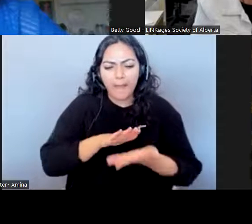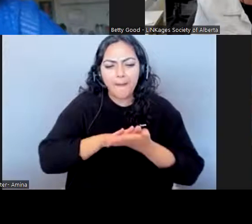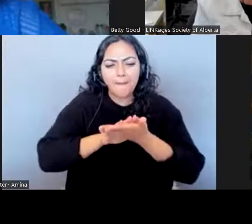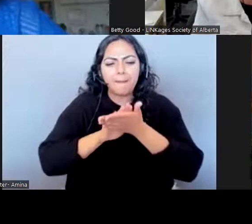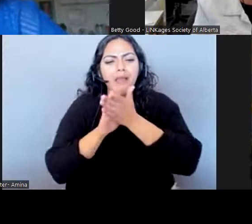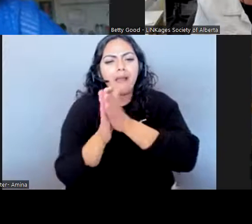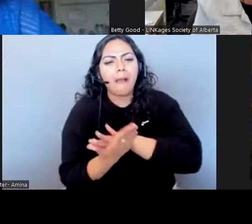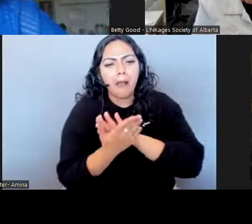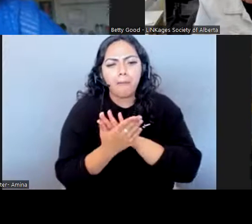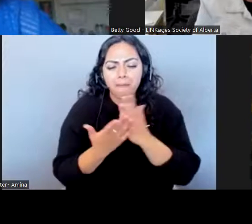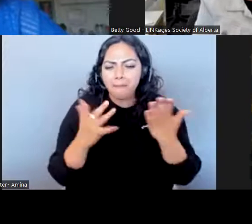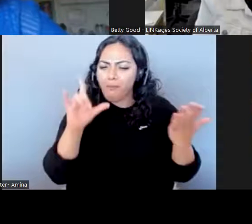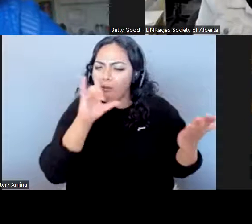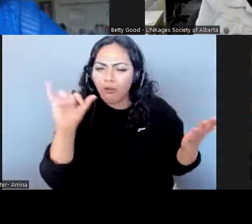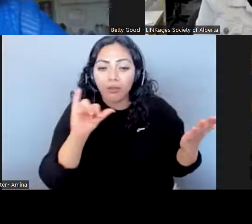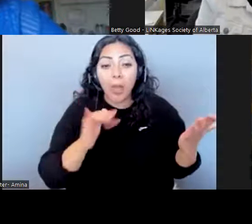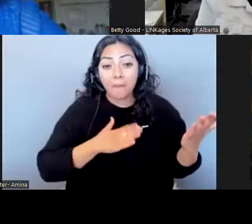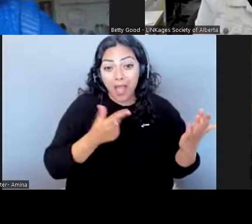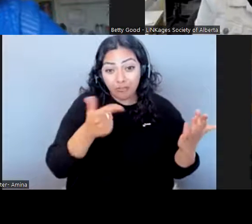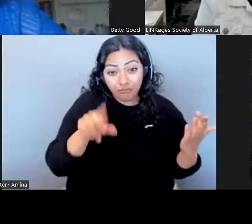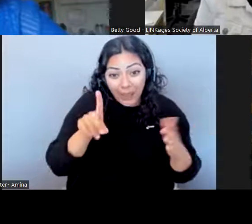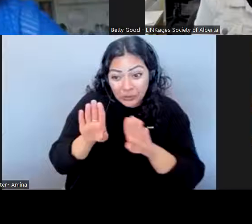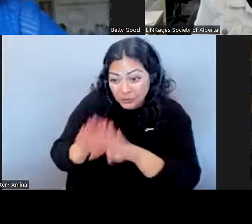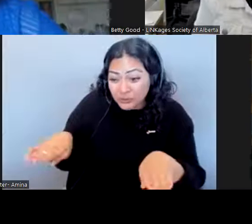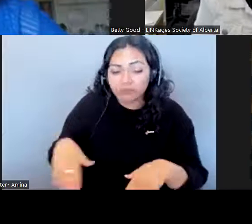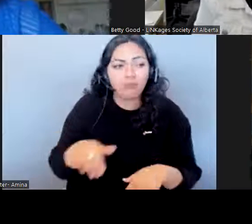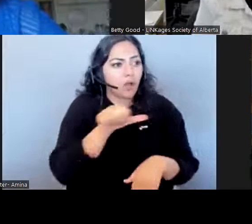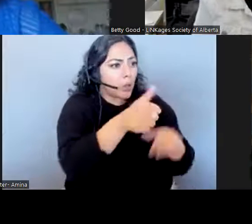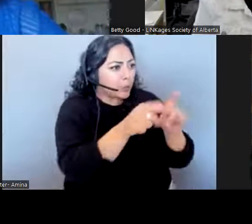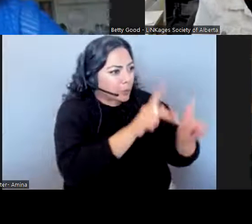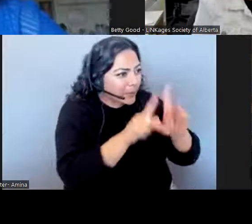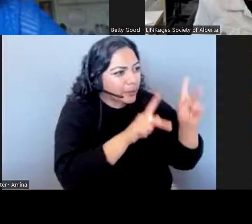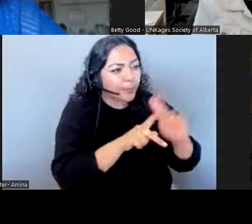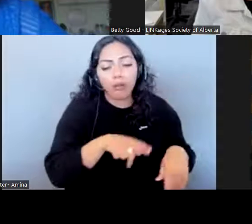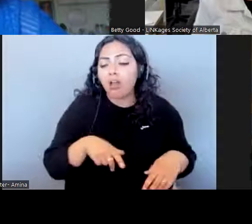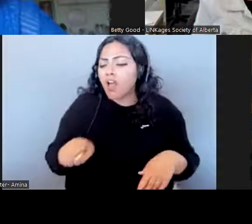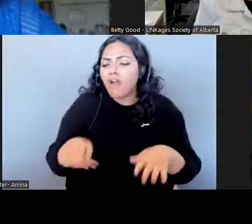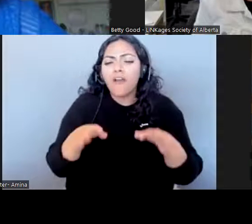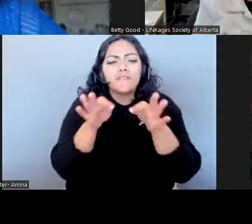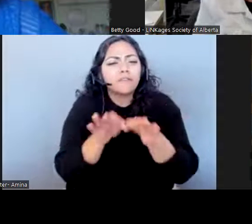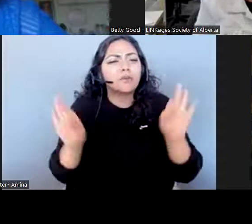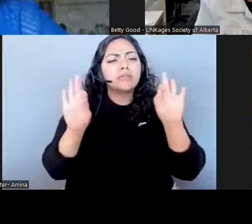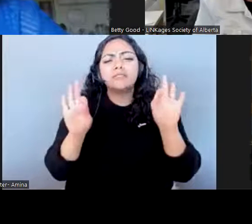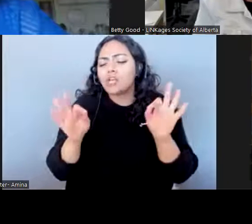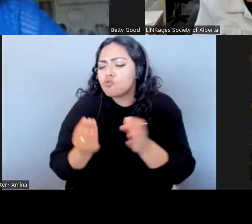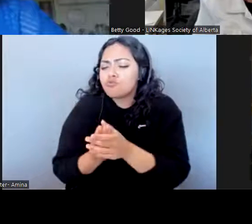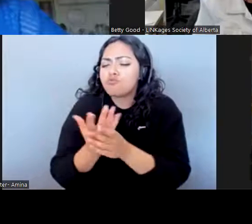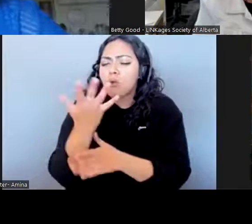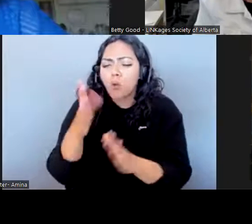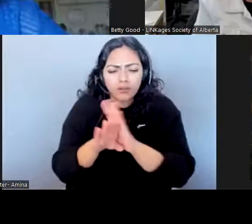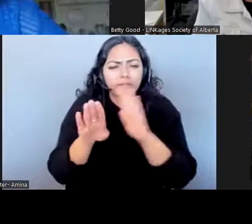people are becoming with my grandchildren and with other people when they're free to grow and develop. It's just